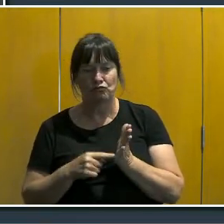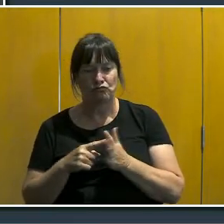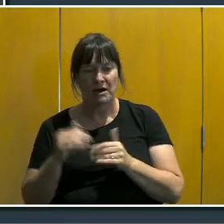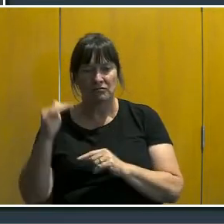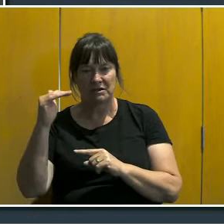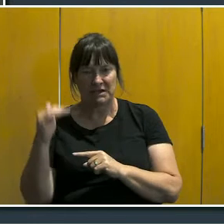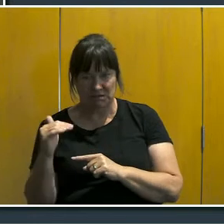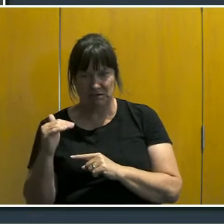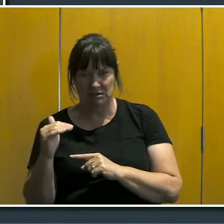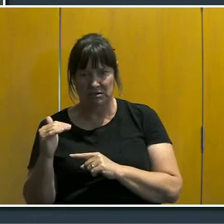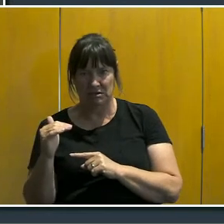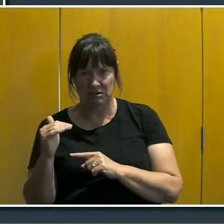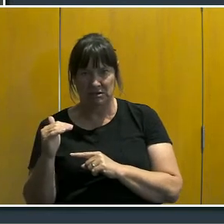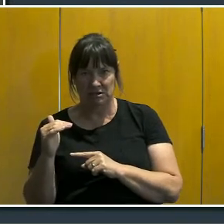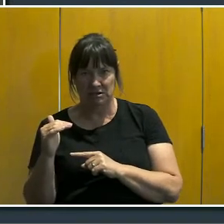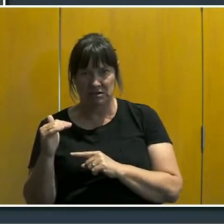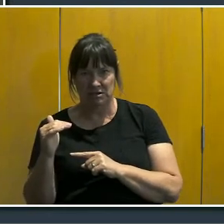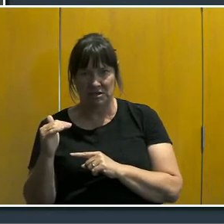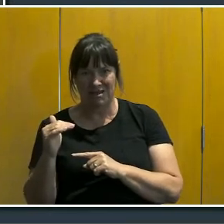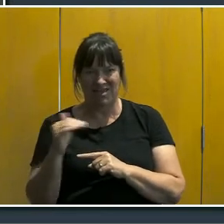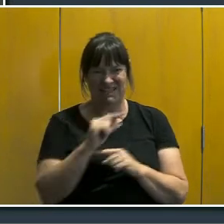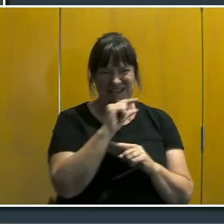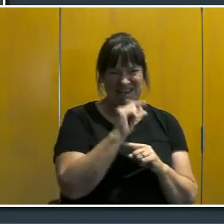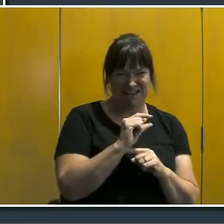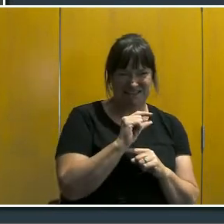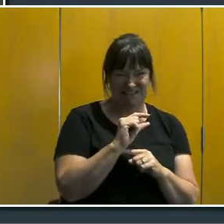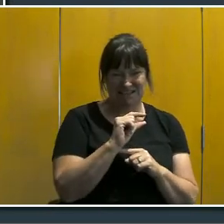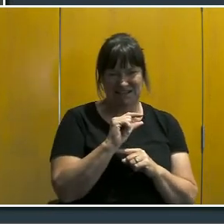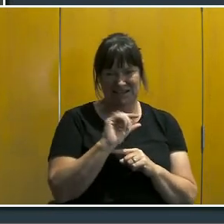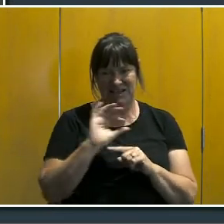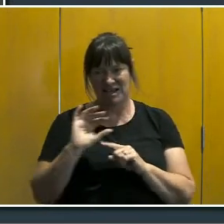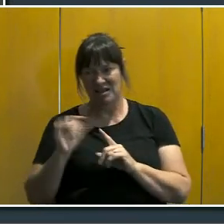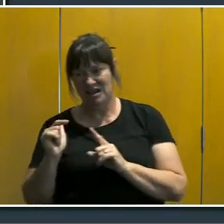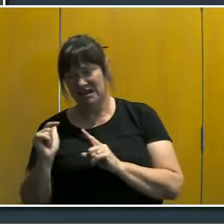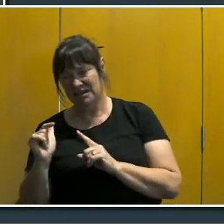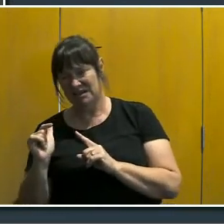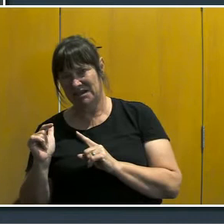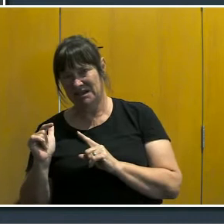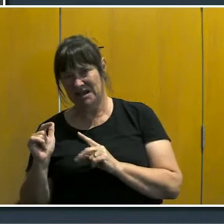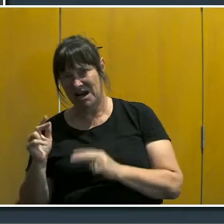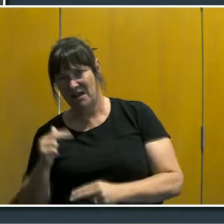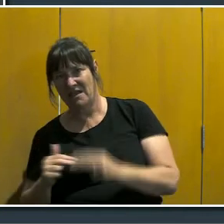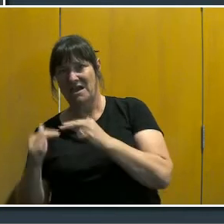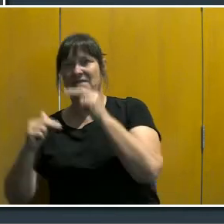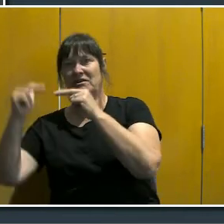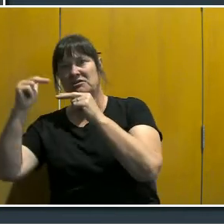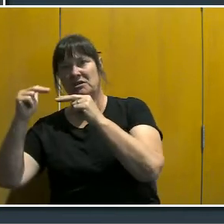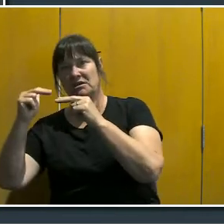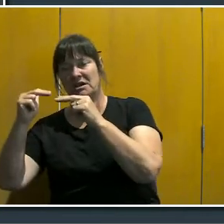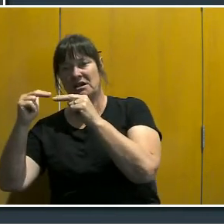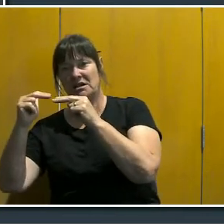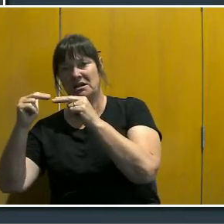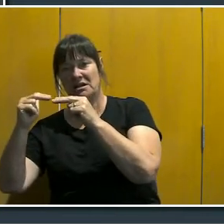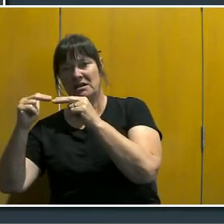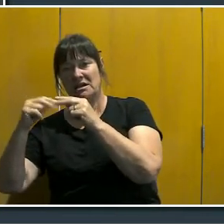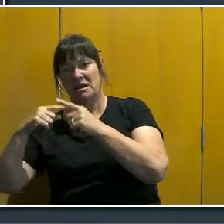entails is possibly less than both the infrastructure of putting in the processing plant